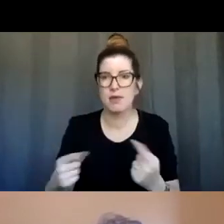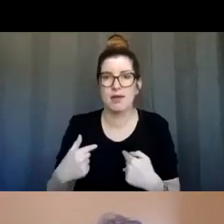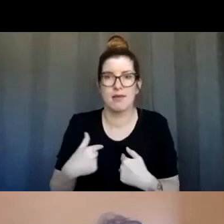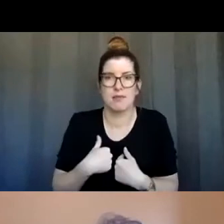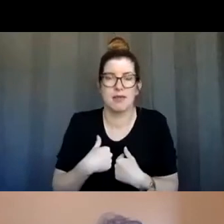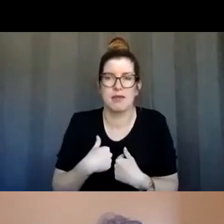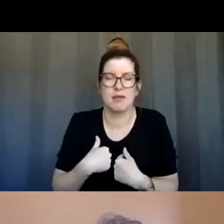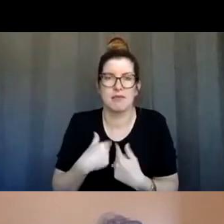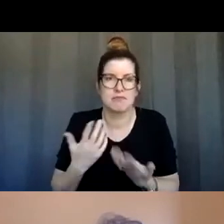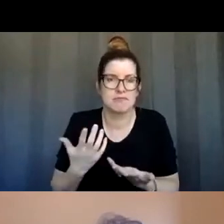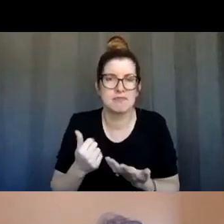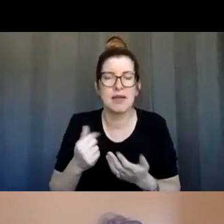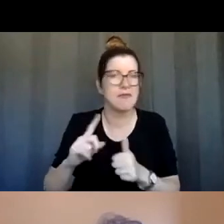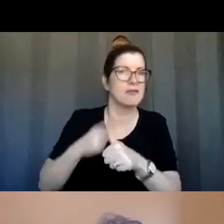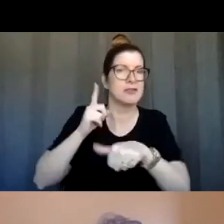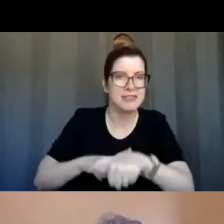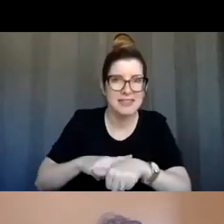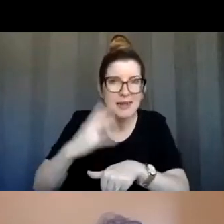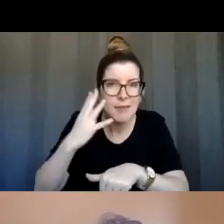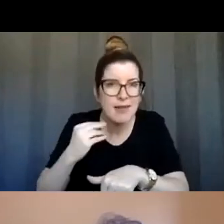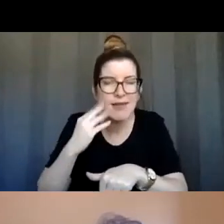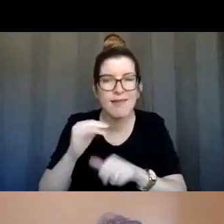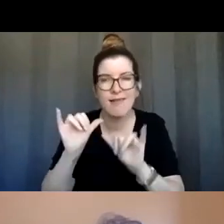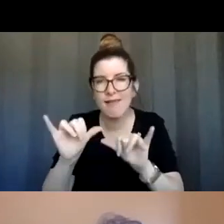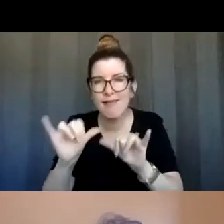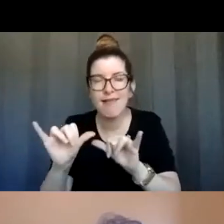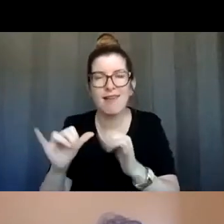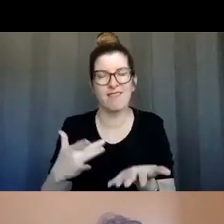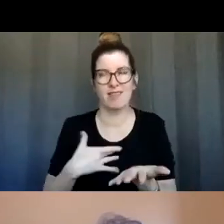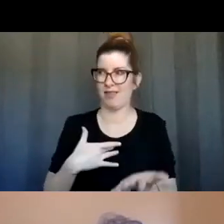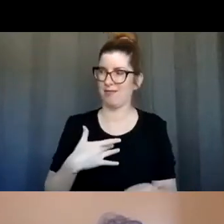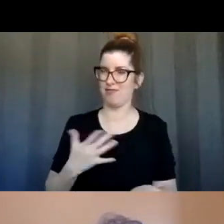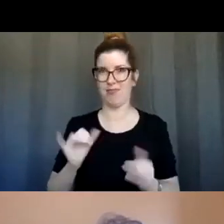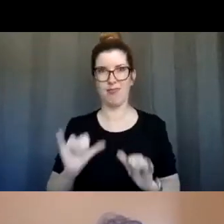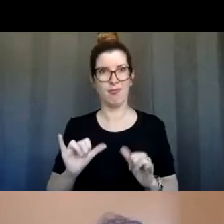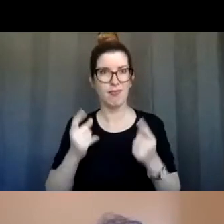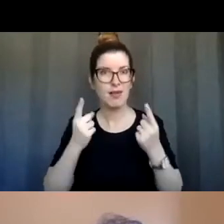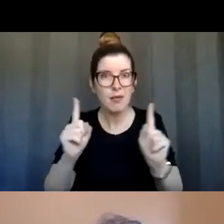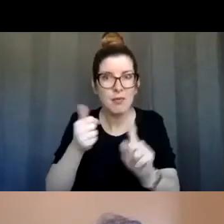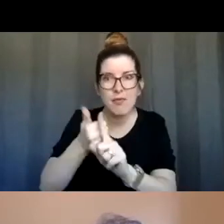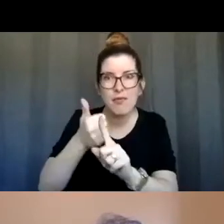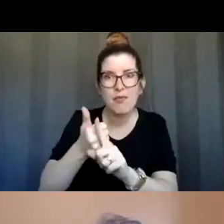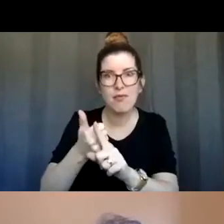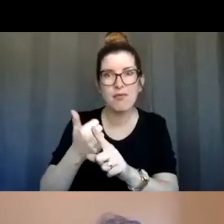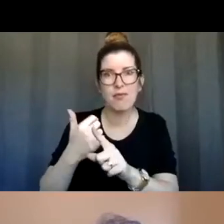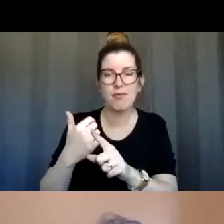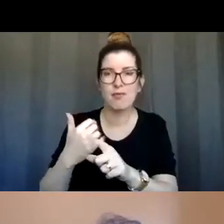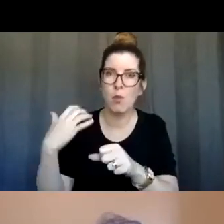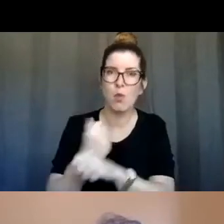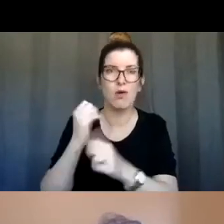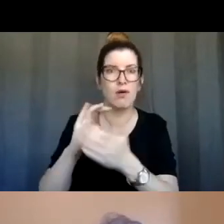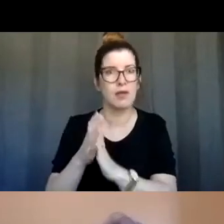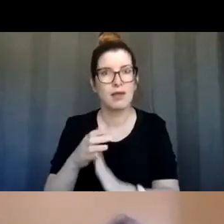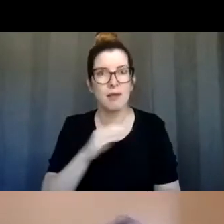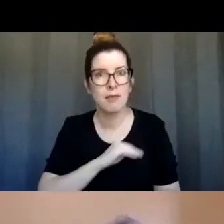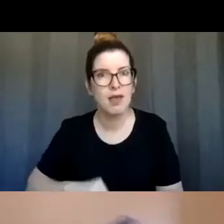but that was my first time doing it. And I did feel a sense of accomplishment when he, you know, became mayor.